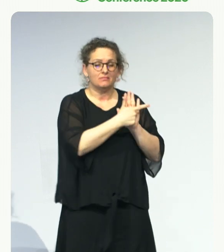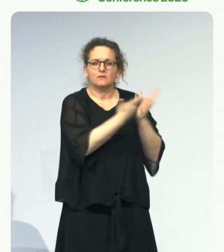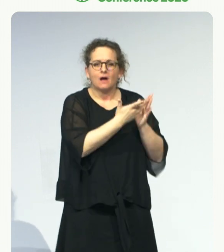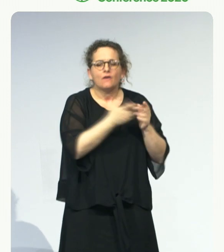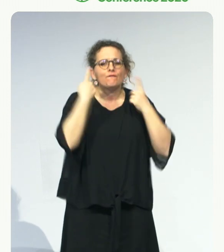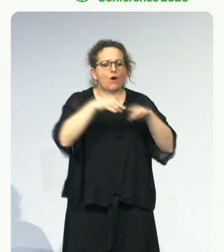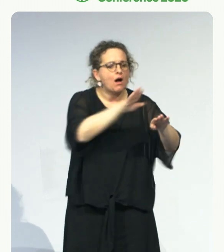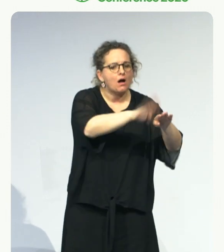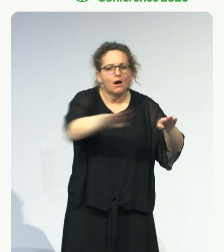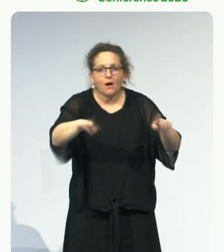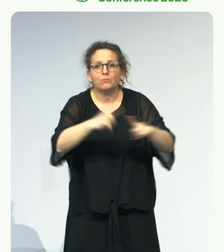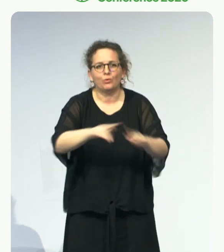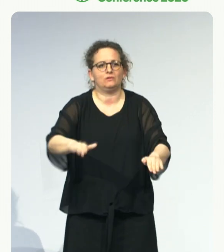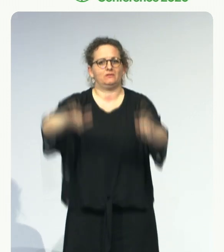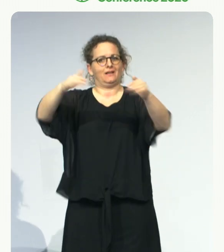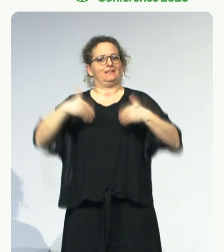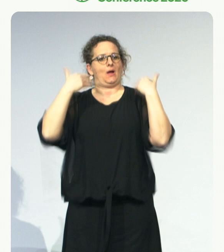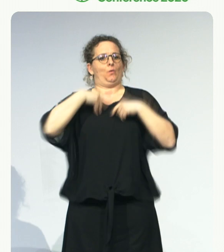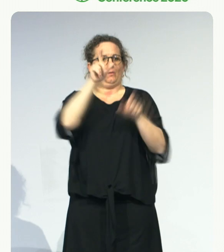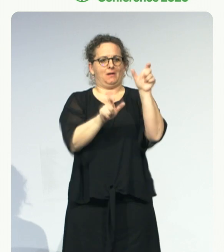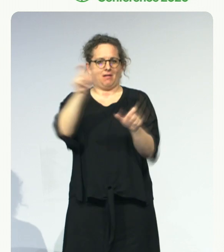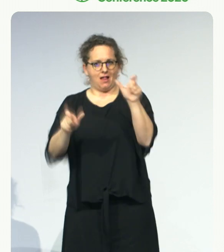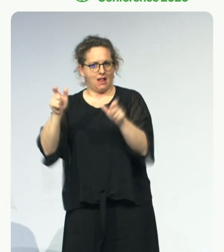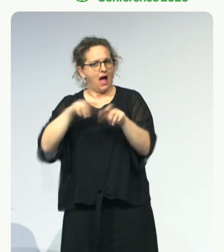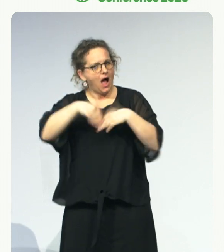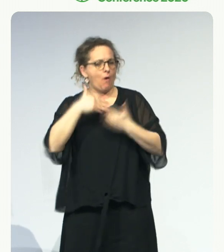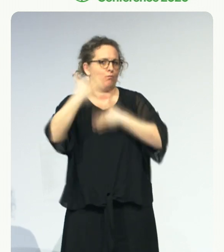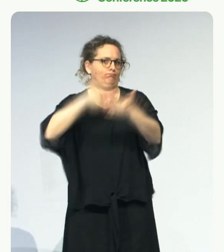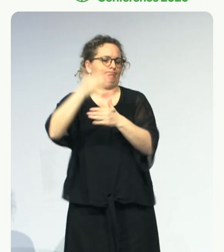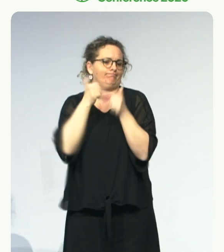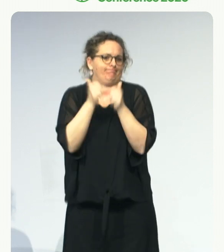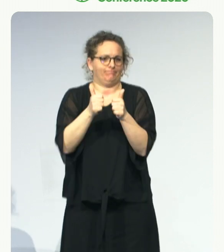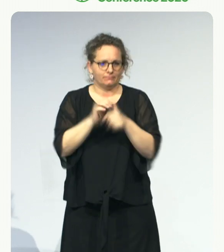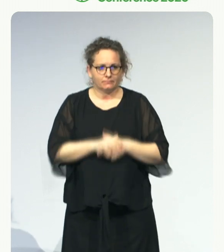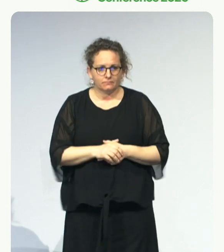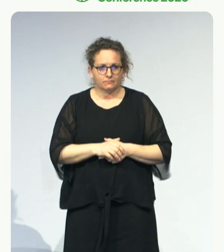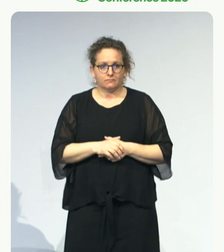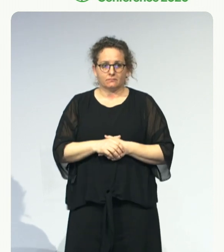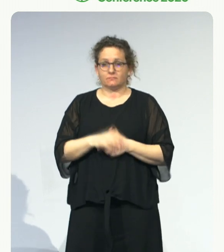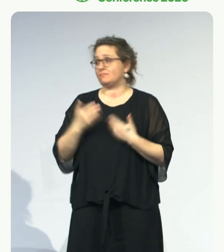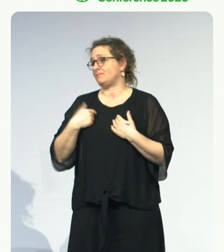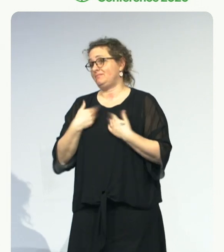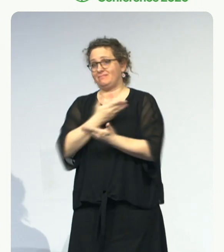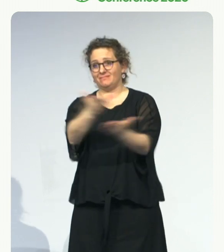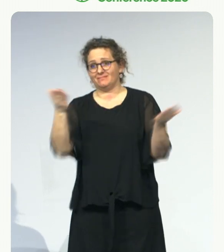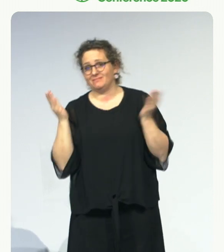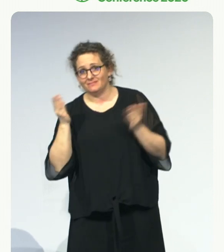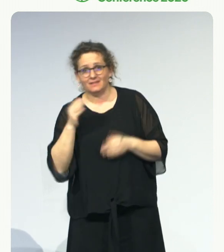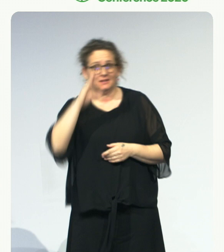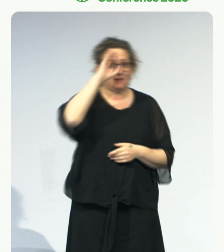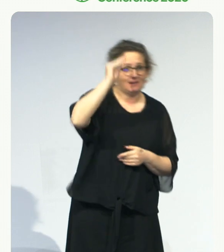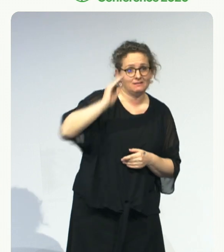an inclusive school. Ladies and gentlemen, I am sure that this Zero Project